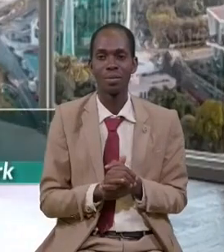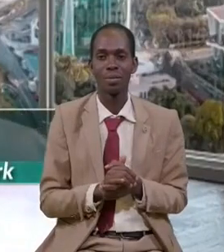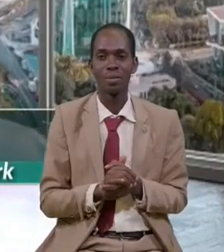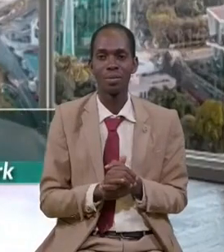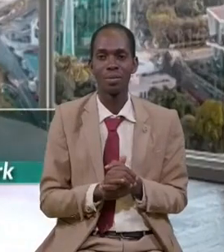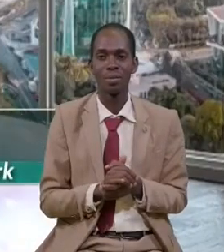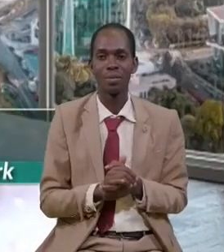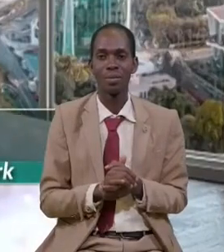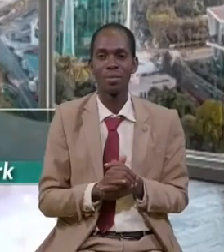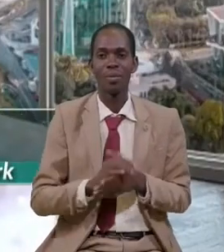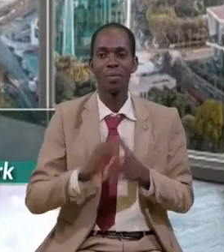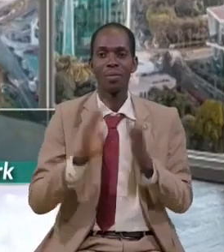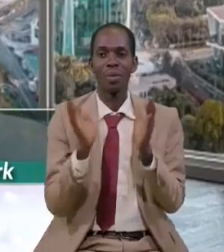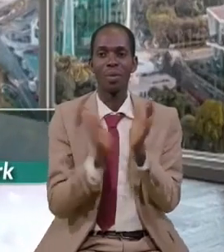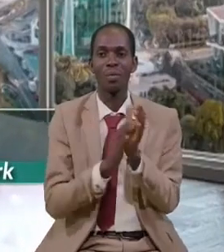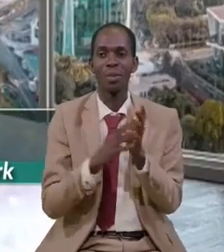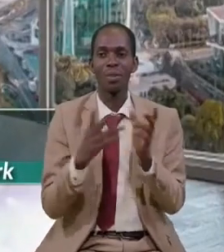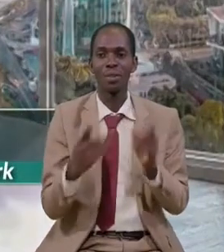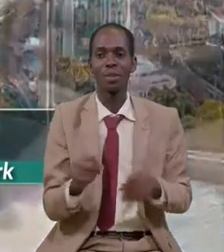Praise the Lord.